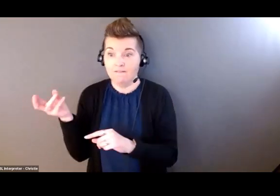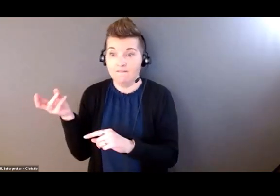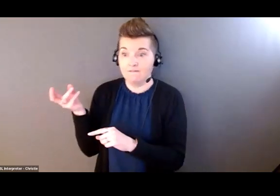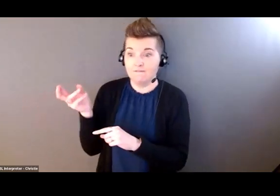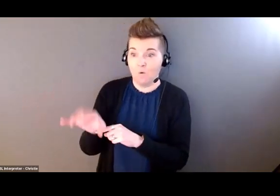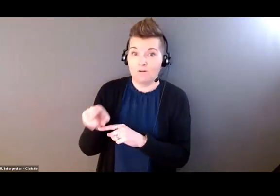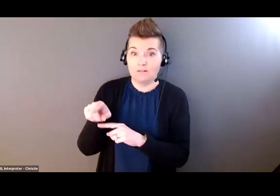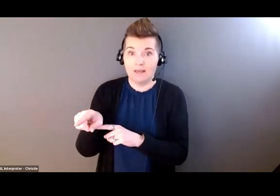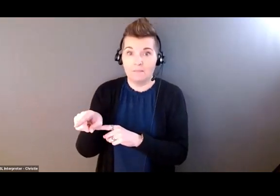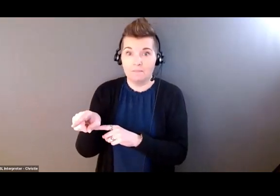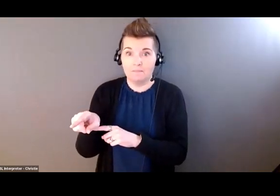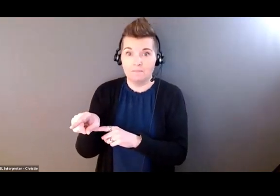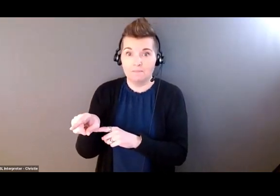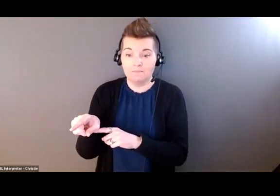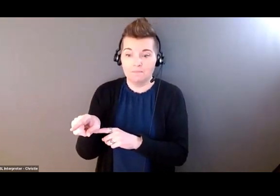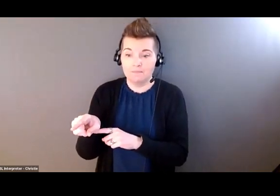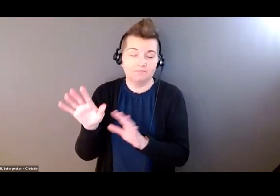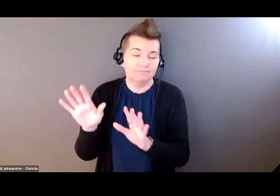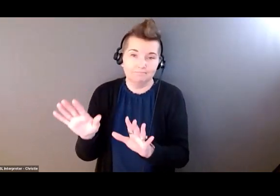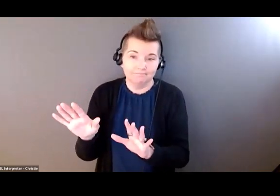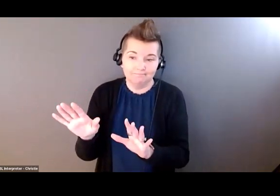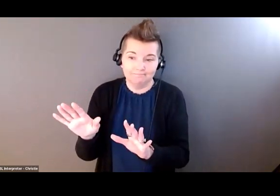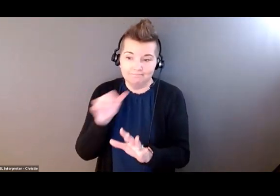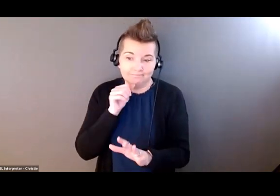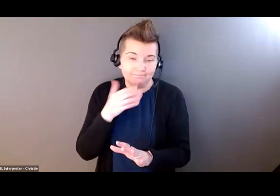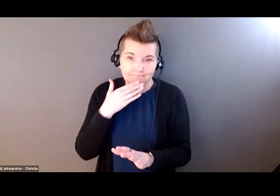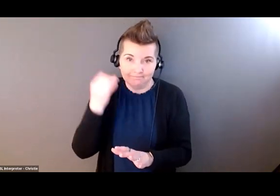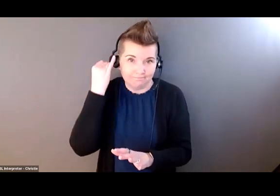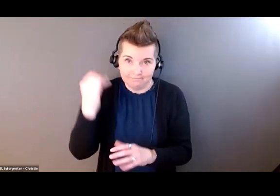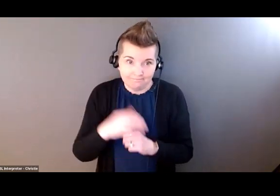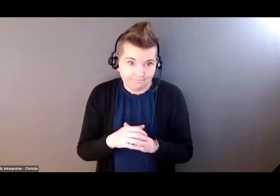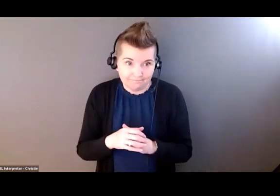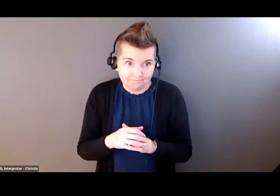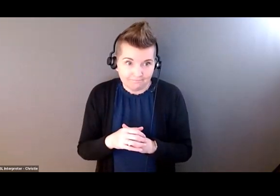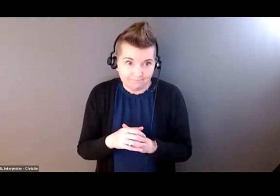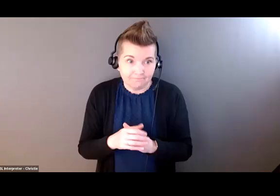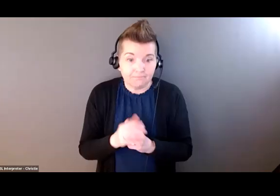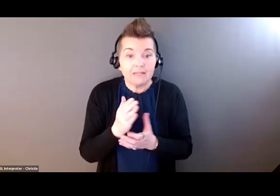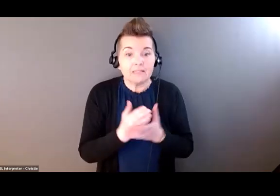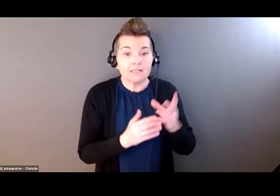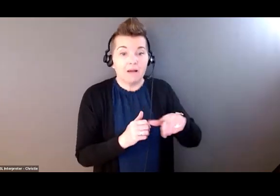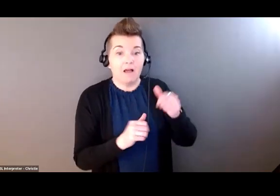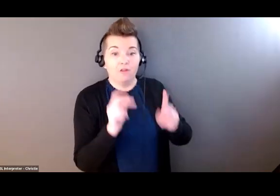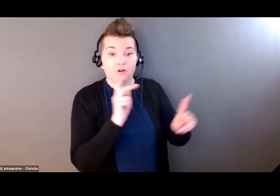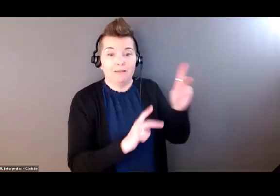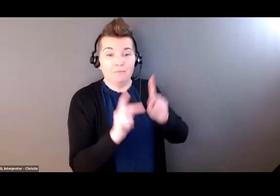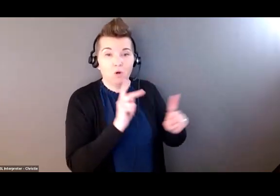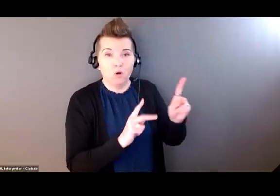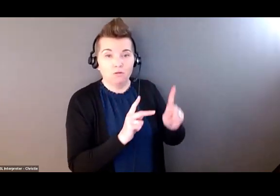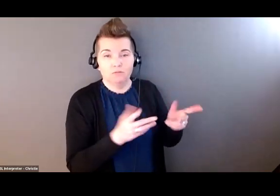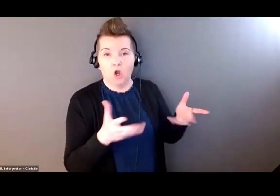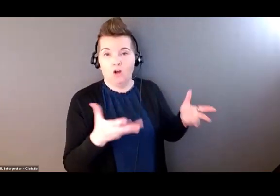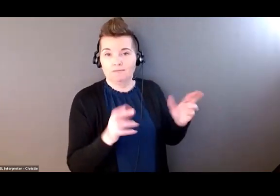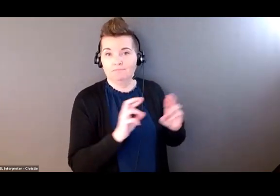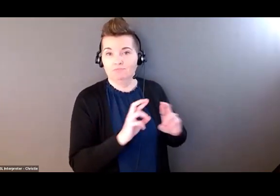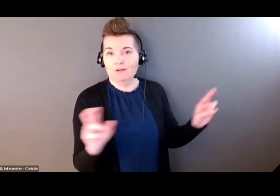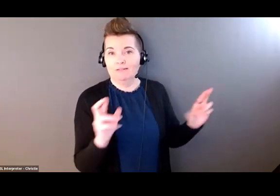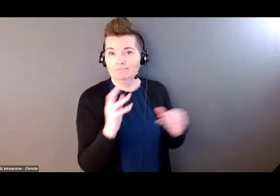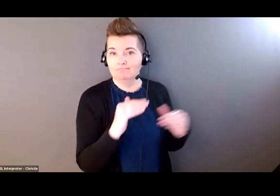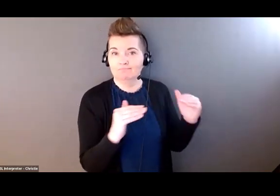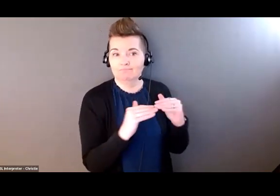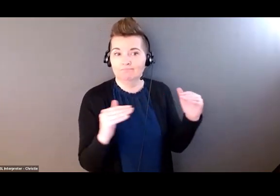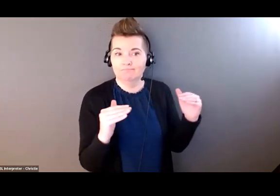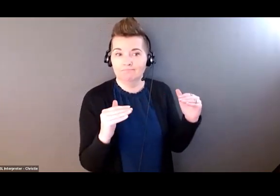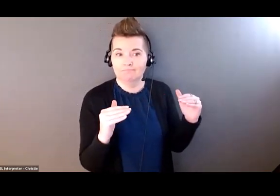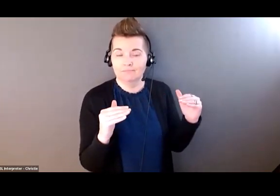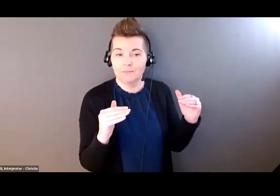And sometimes those hard conversations about maybe this isn't the work for you, but also what assets do you have? What strengths do you have? What can